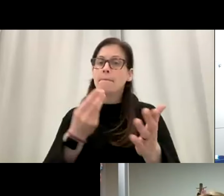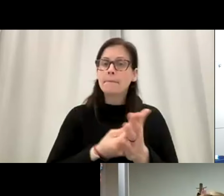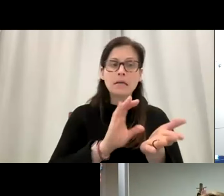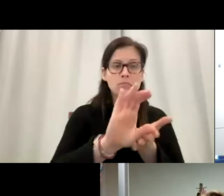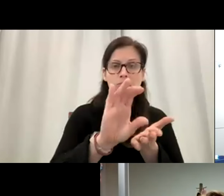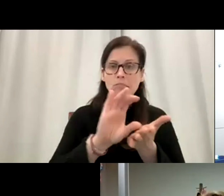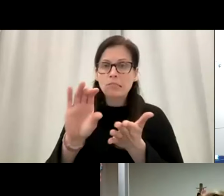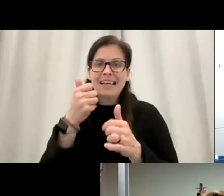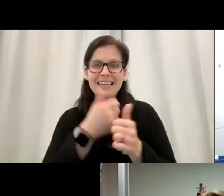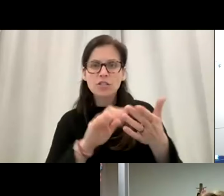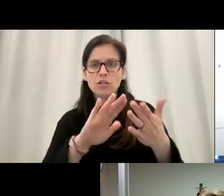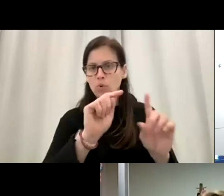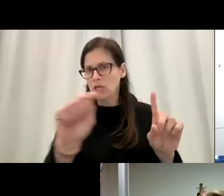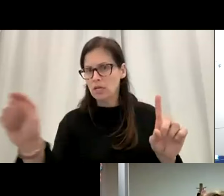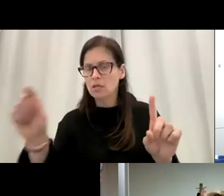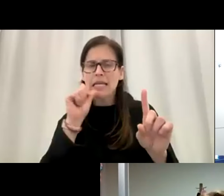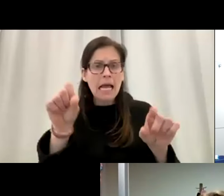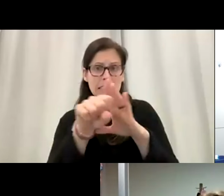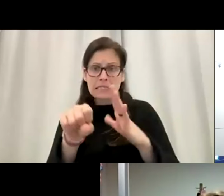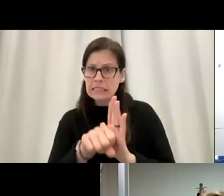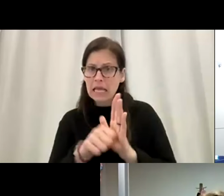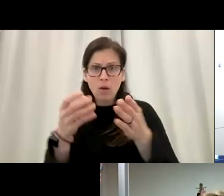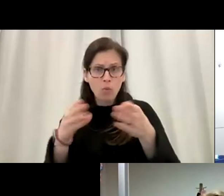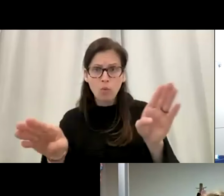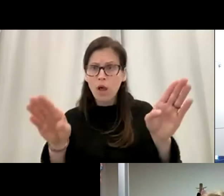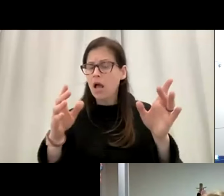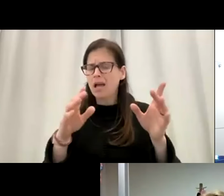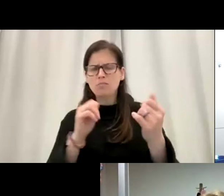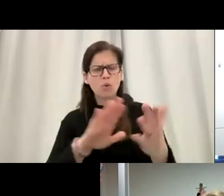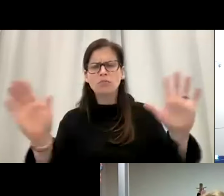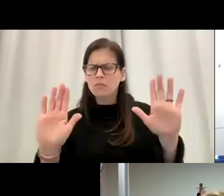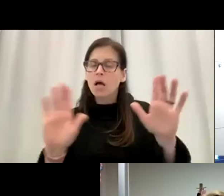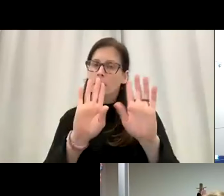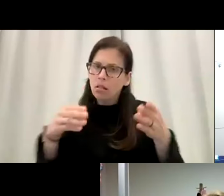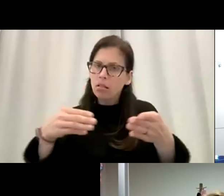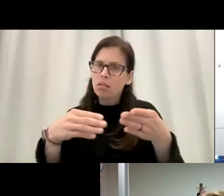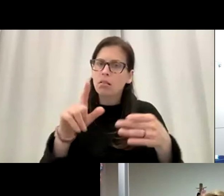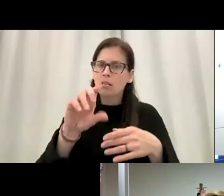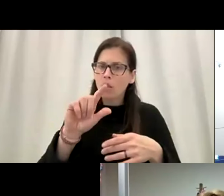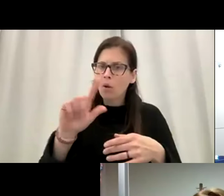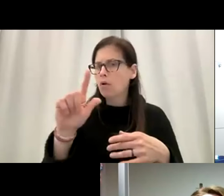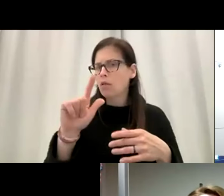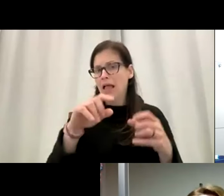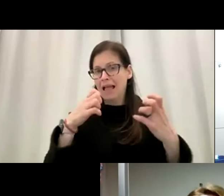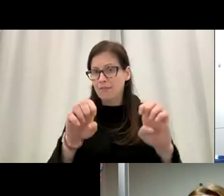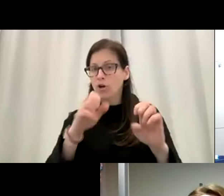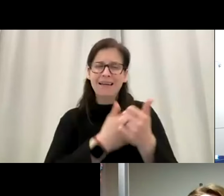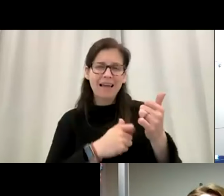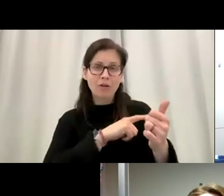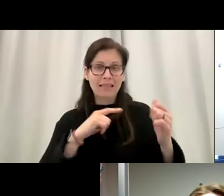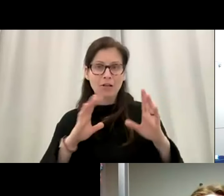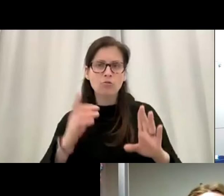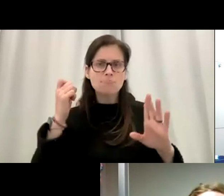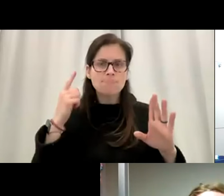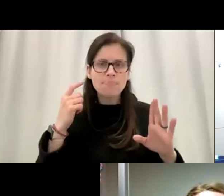each community. So not even a statewide approach, but this really localized effort so that every legislator understood what was